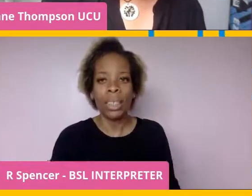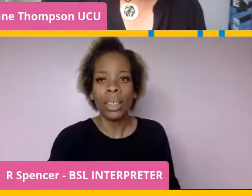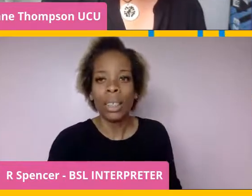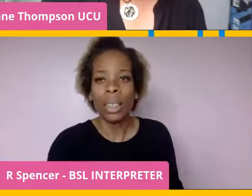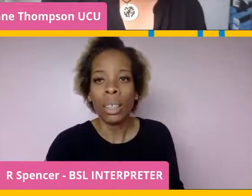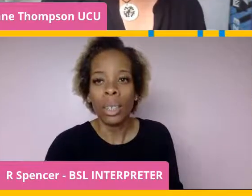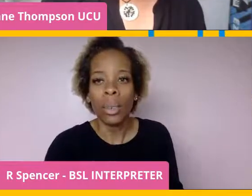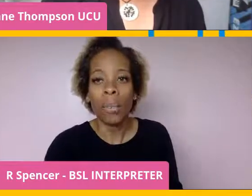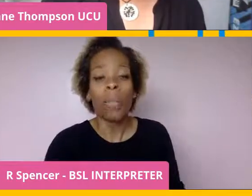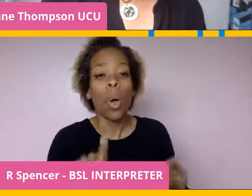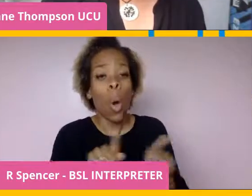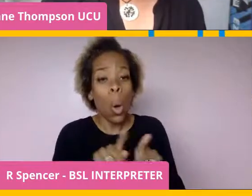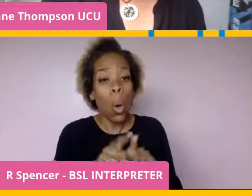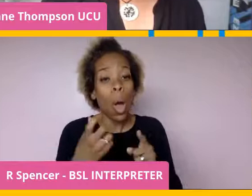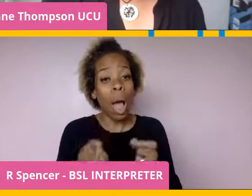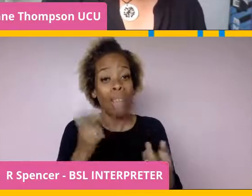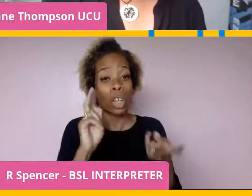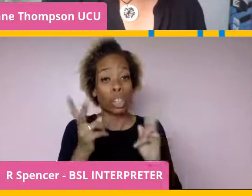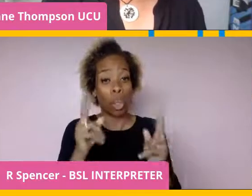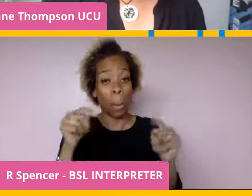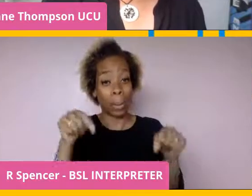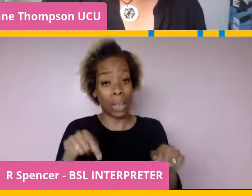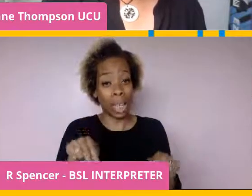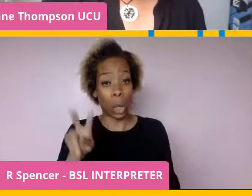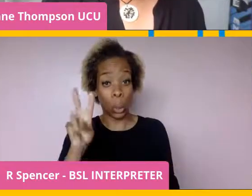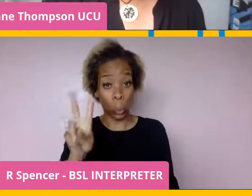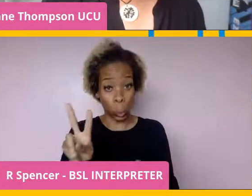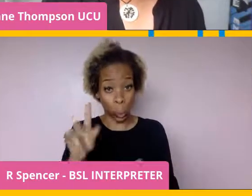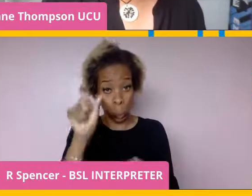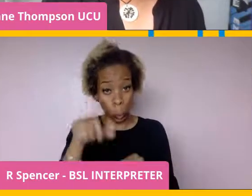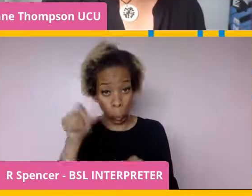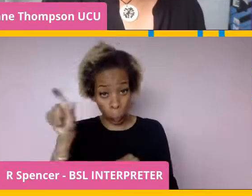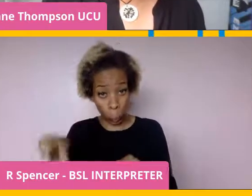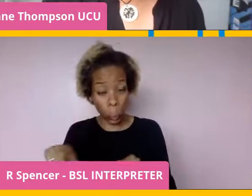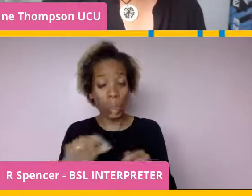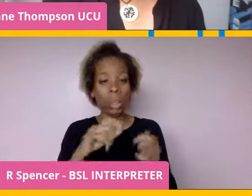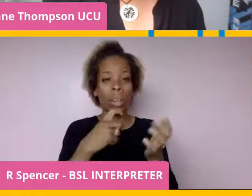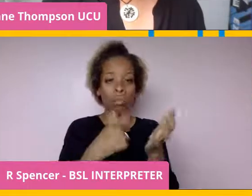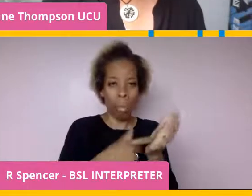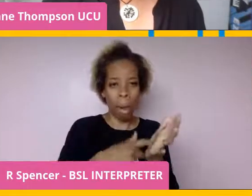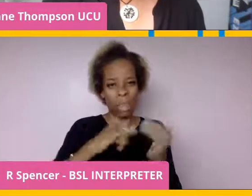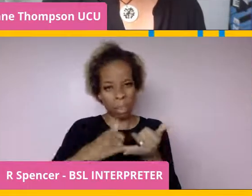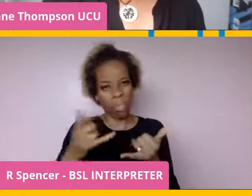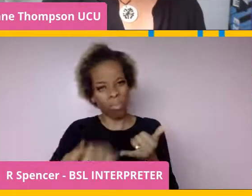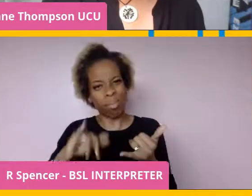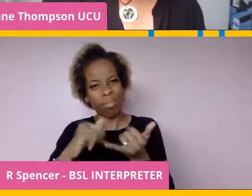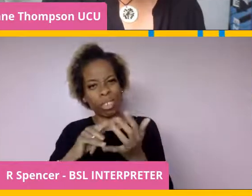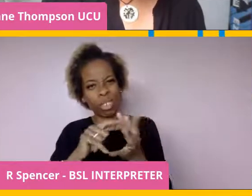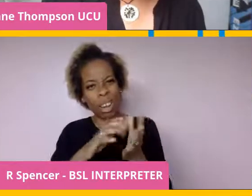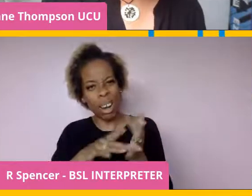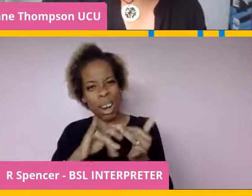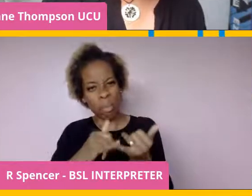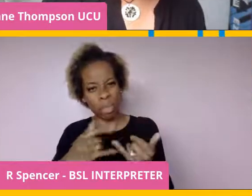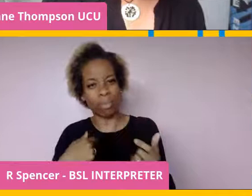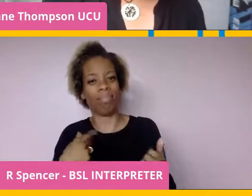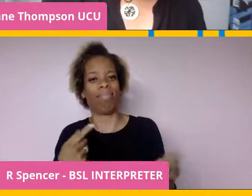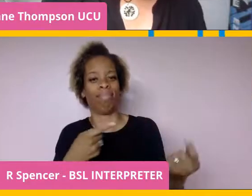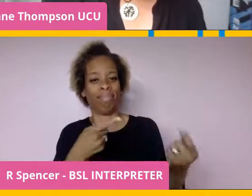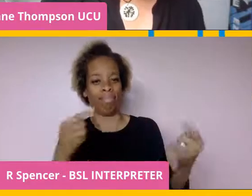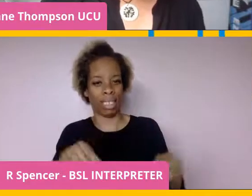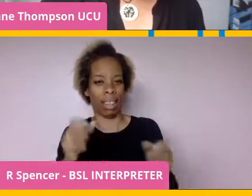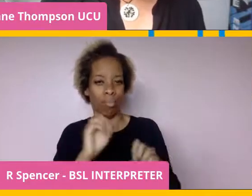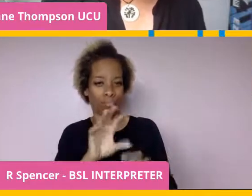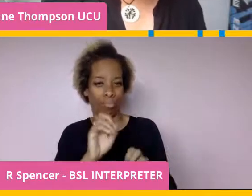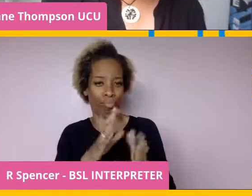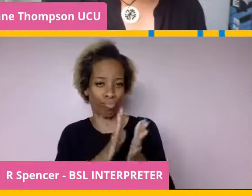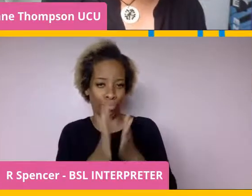Spencer and Seamus, who are our sign language interpreters, so welcome to them. So without further